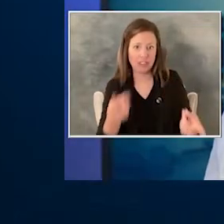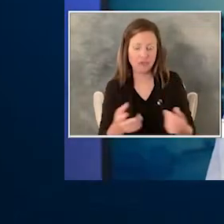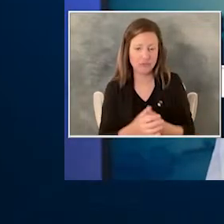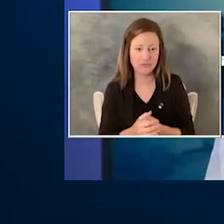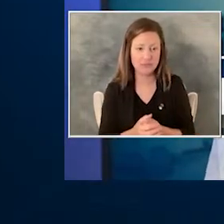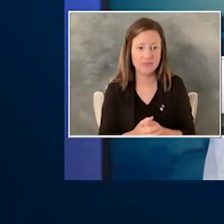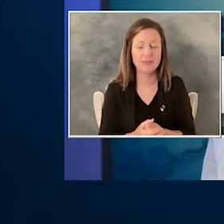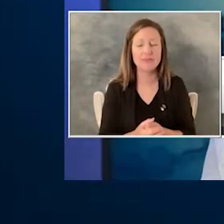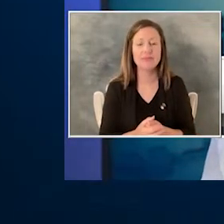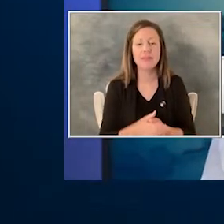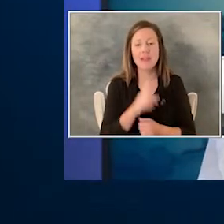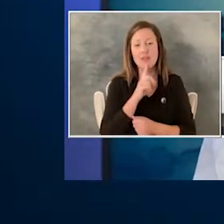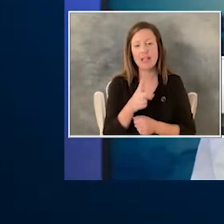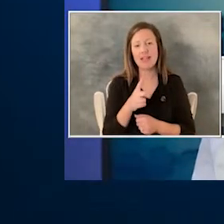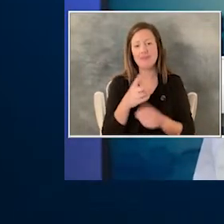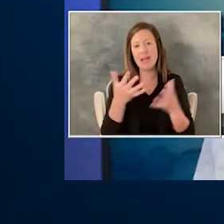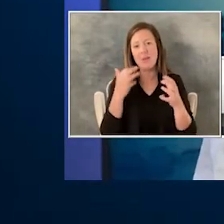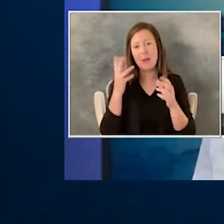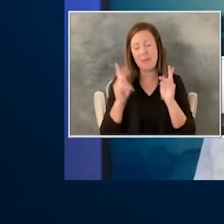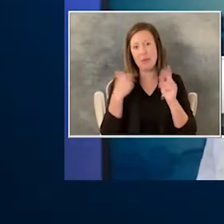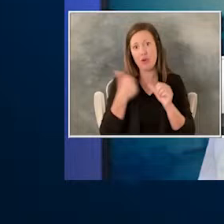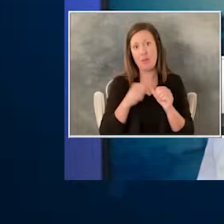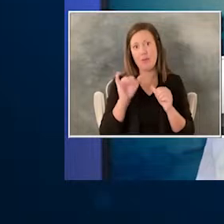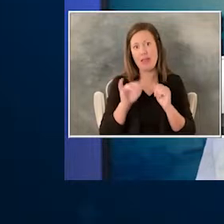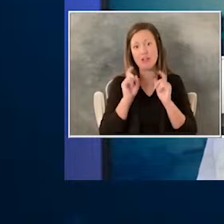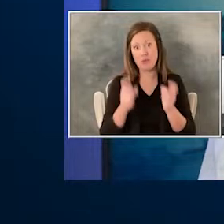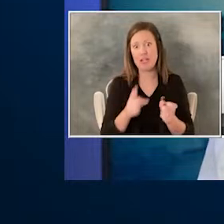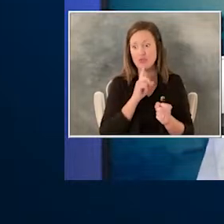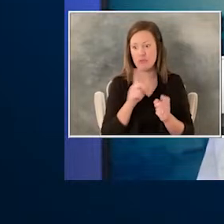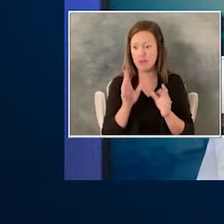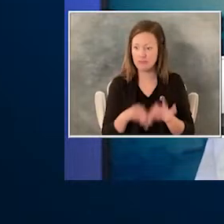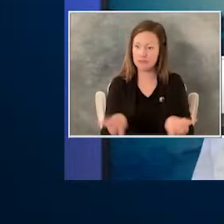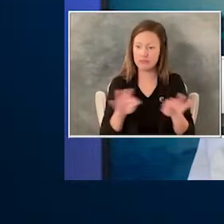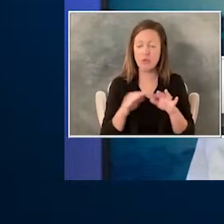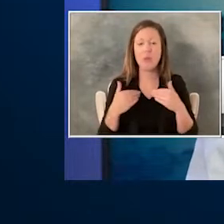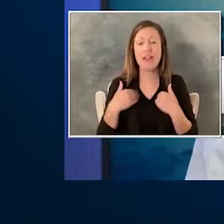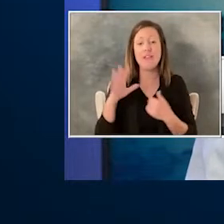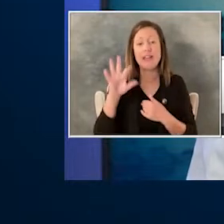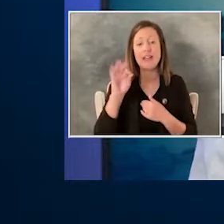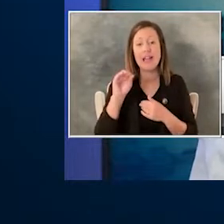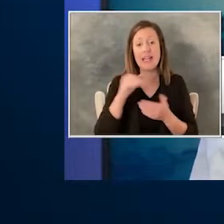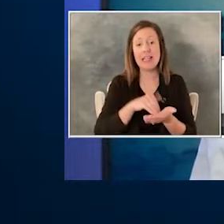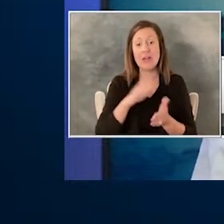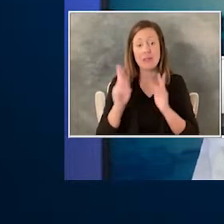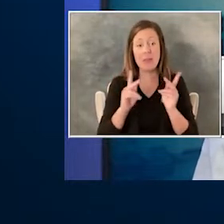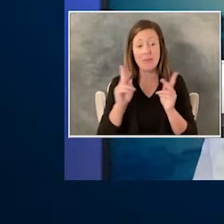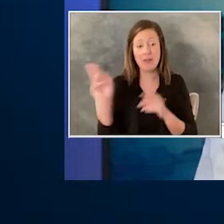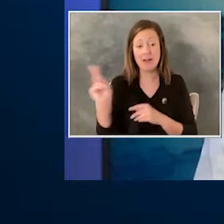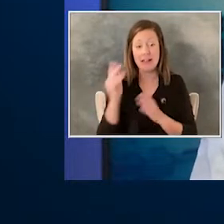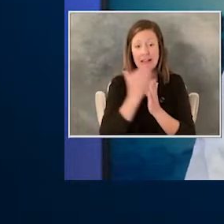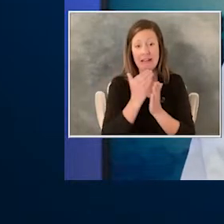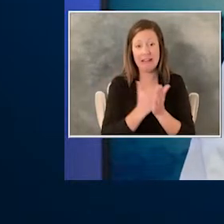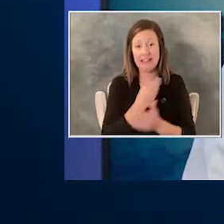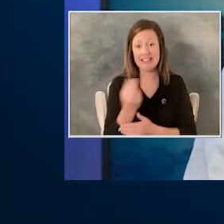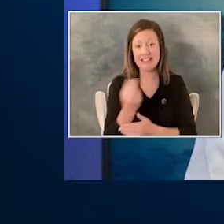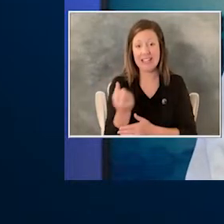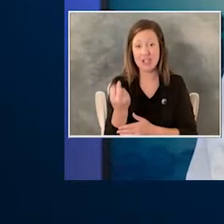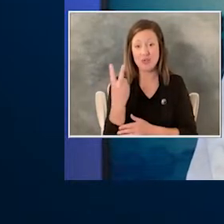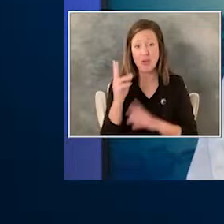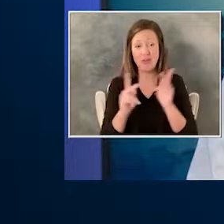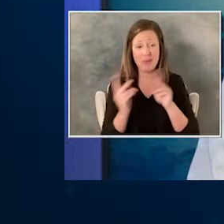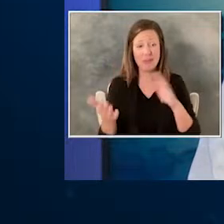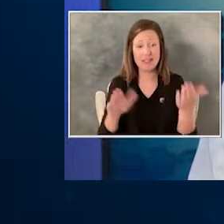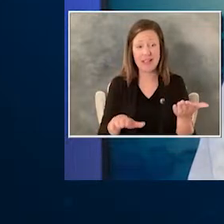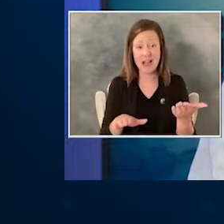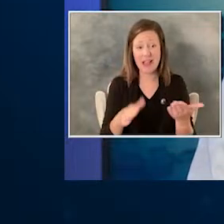donation is the key. We have 90,000 people on a kidney list, and 12 people die each day in the nation for waiting